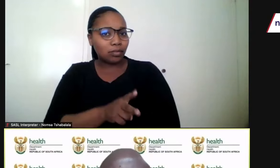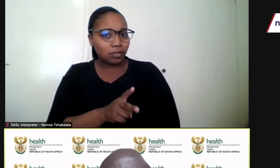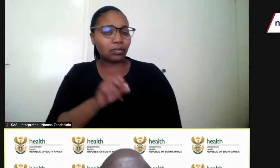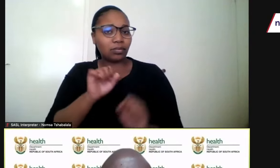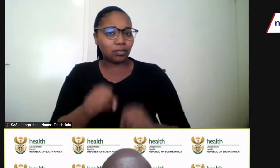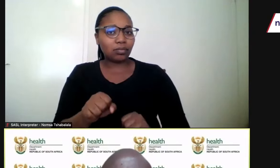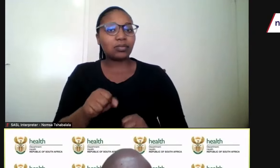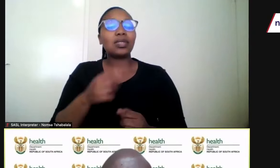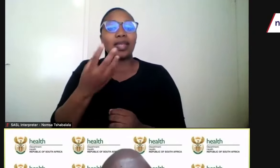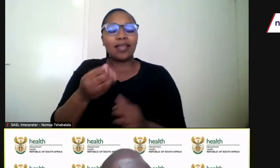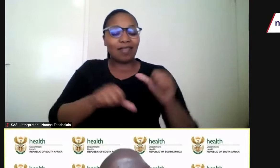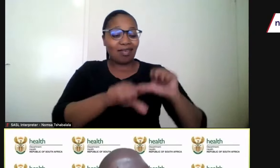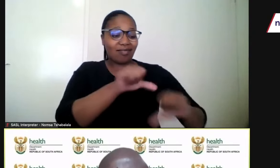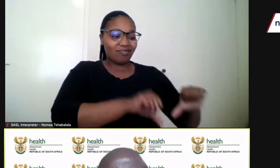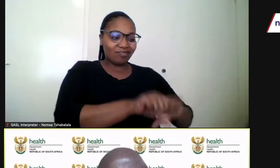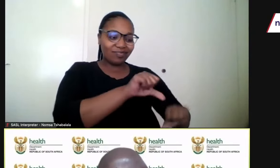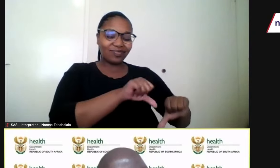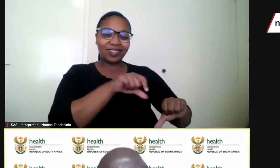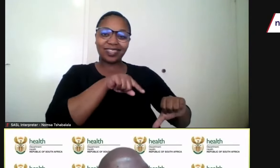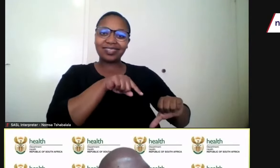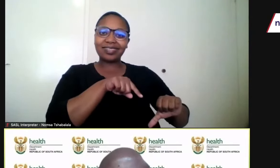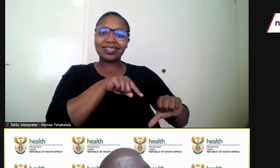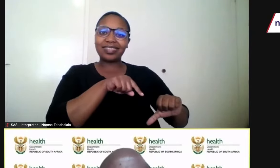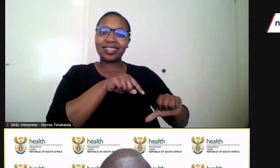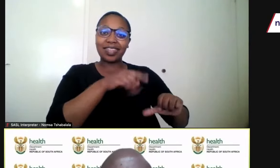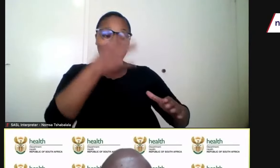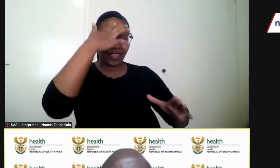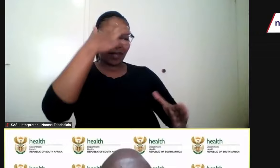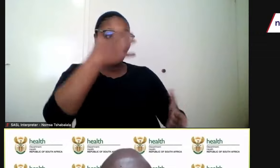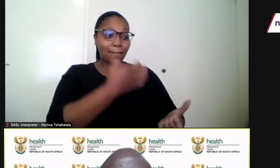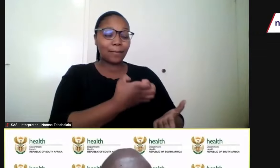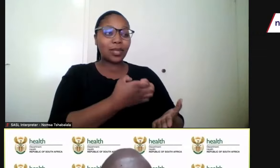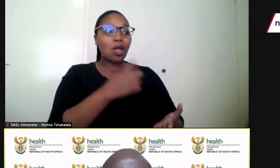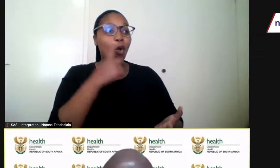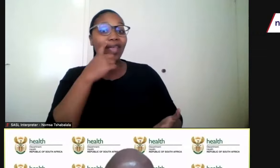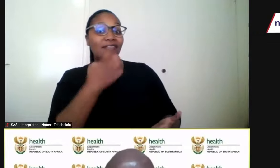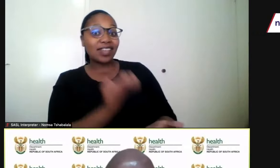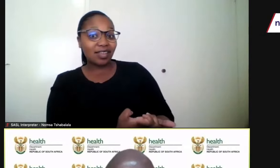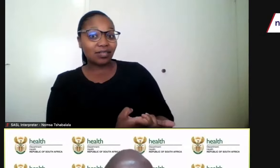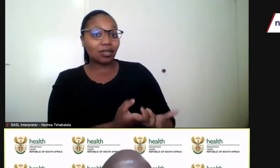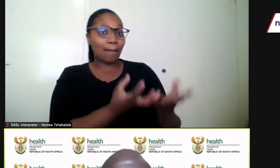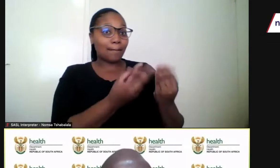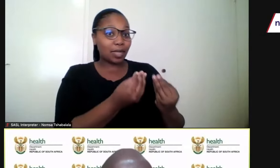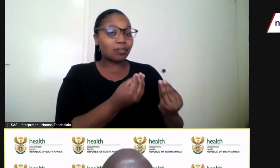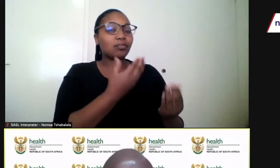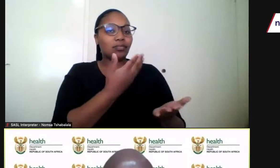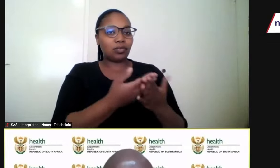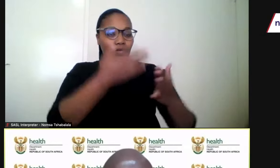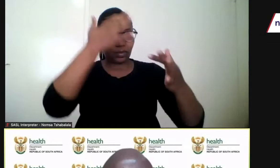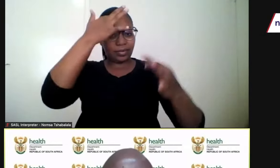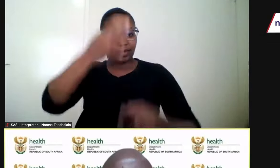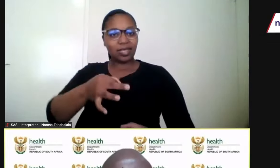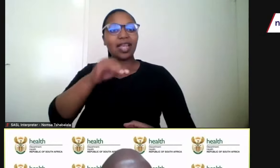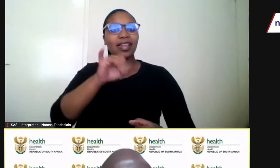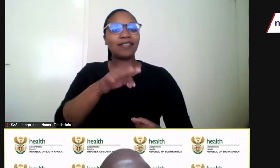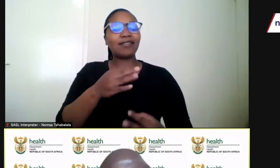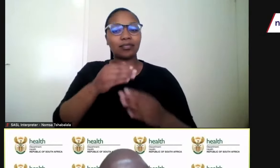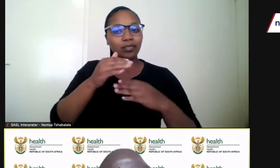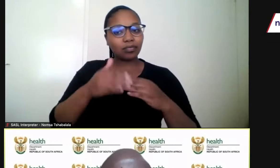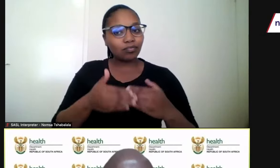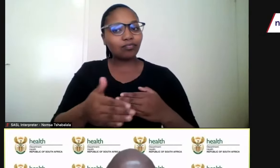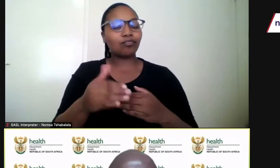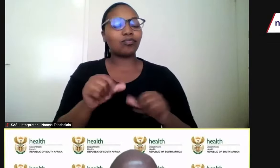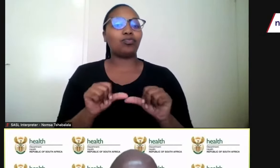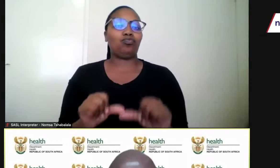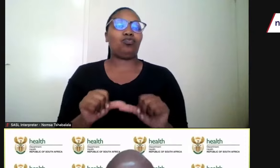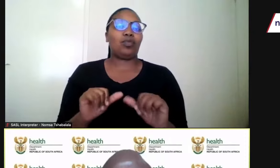evidence wherever it's available, through also guidance by the World Health Organization. And whenever certain